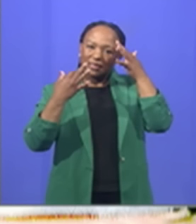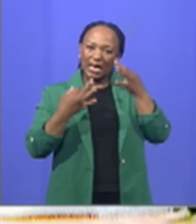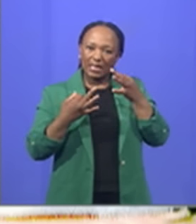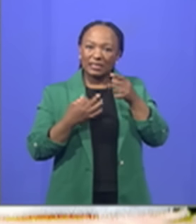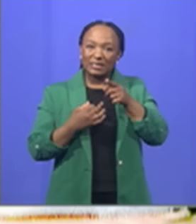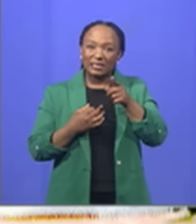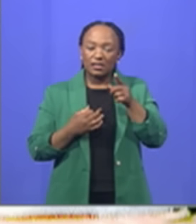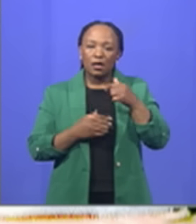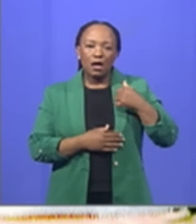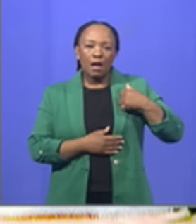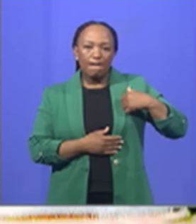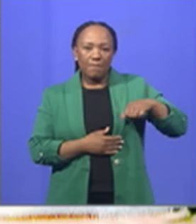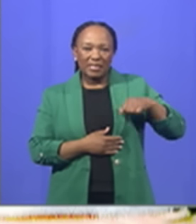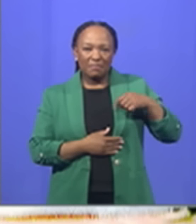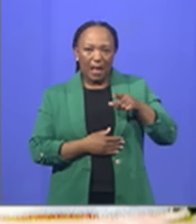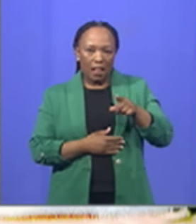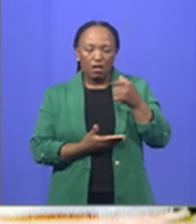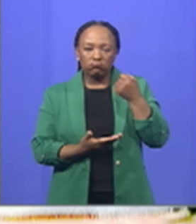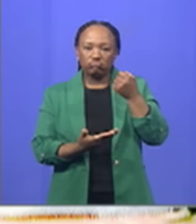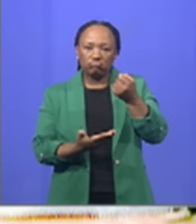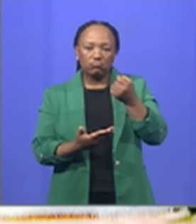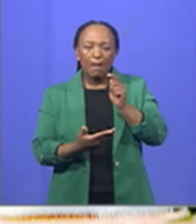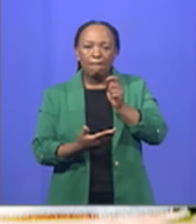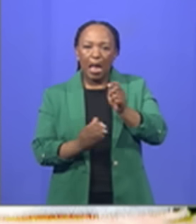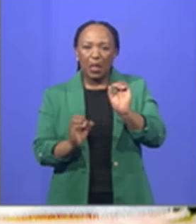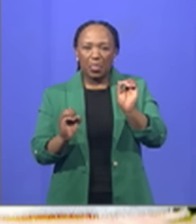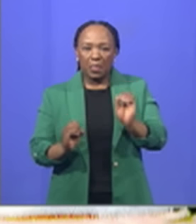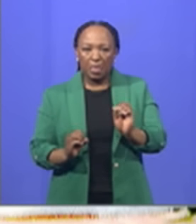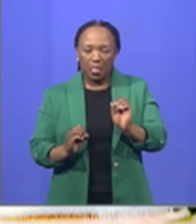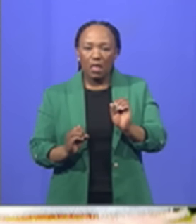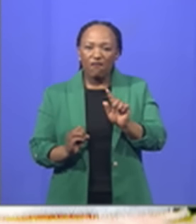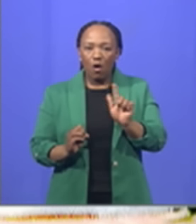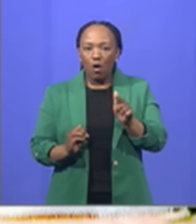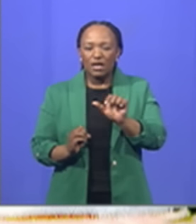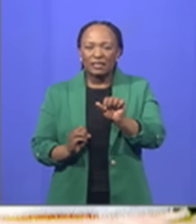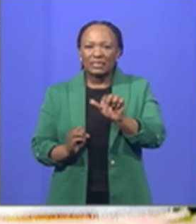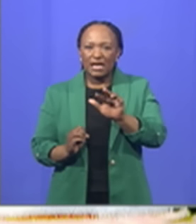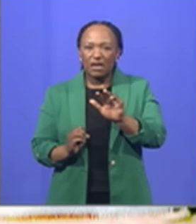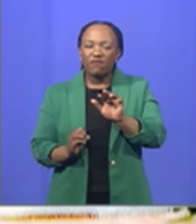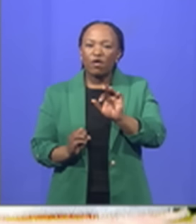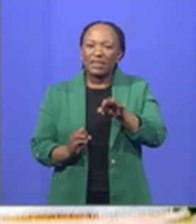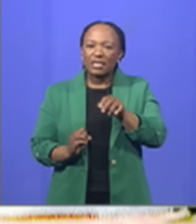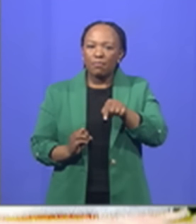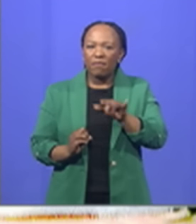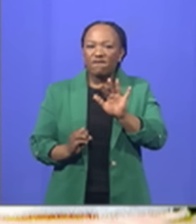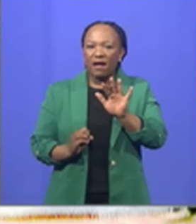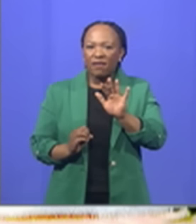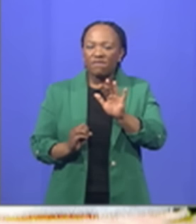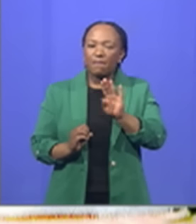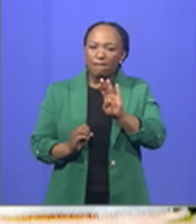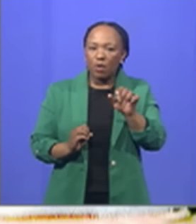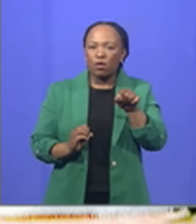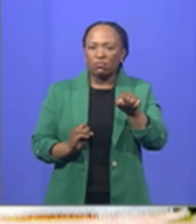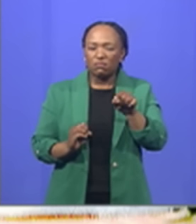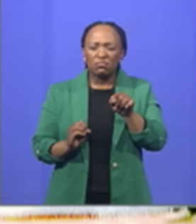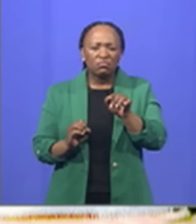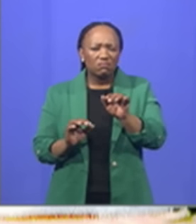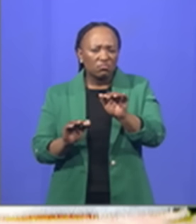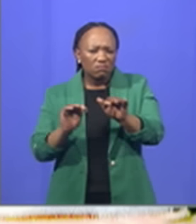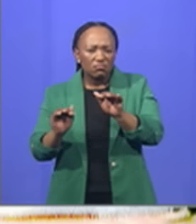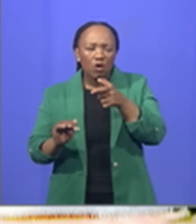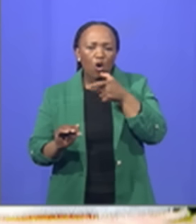e 39 mašeleng a go balela go dibilione tše 13.5 go efoga ditshenyagalelo gomme re a botšiša gore na maikutlo